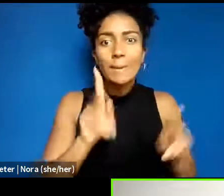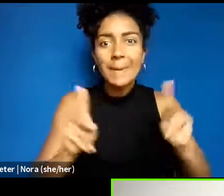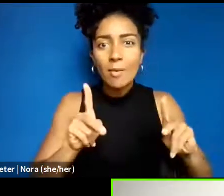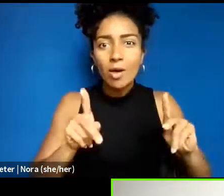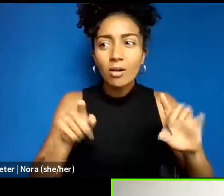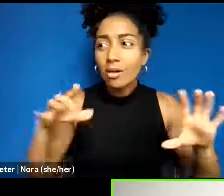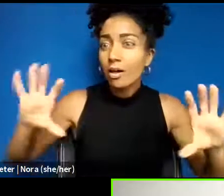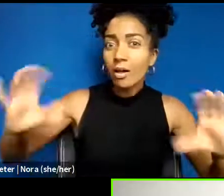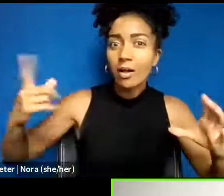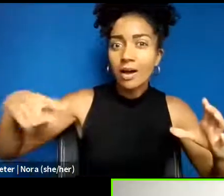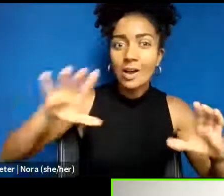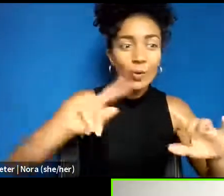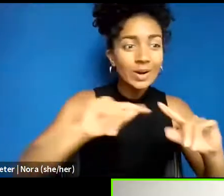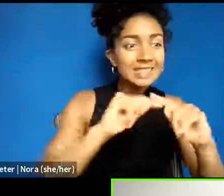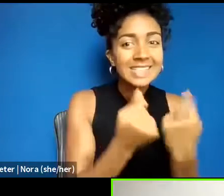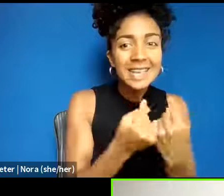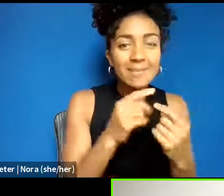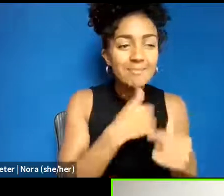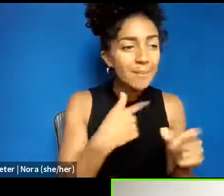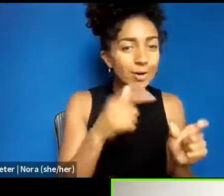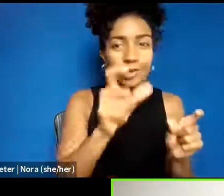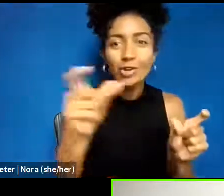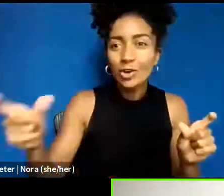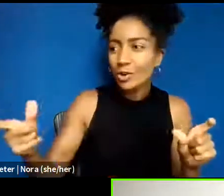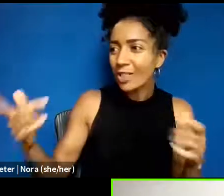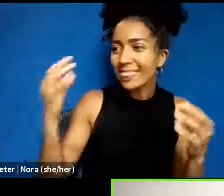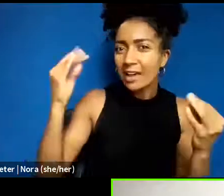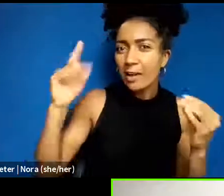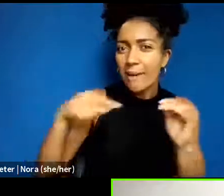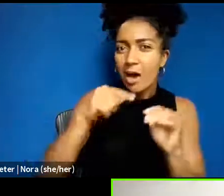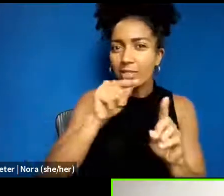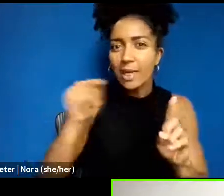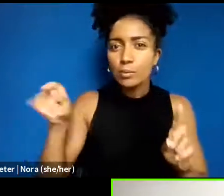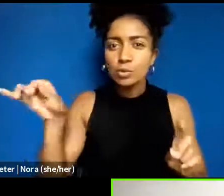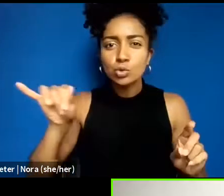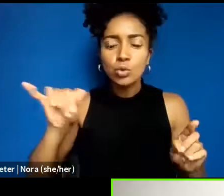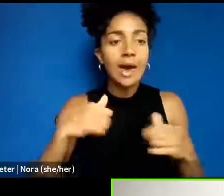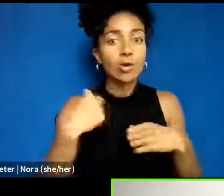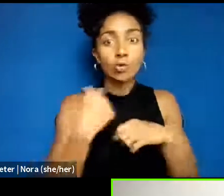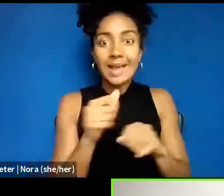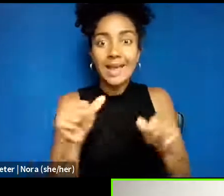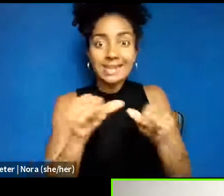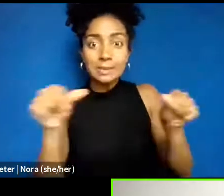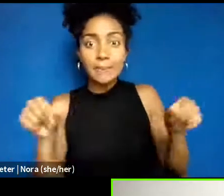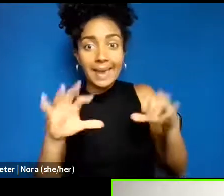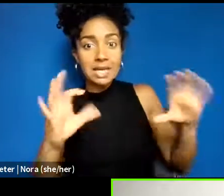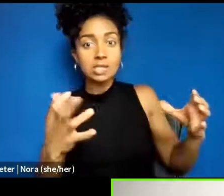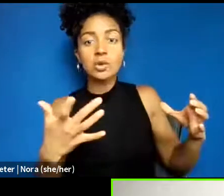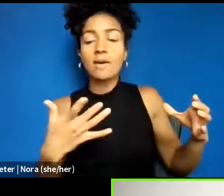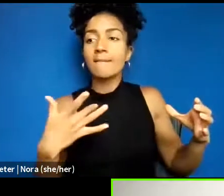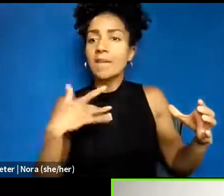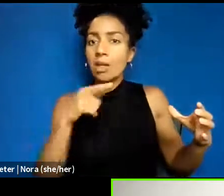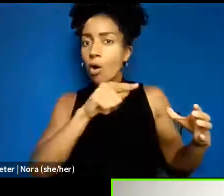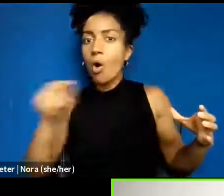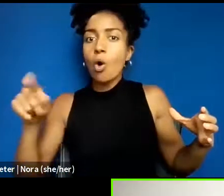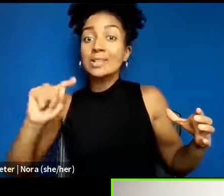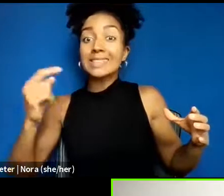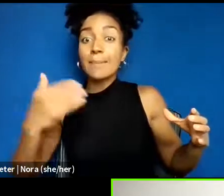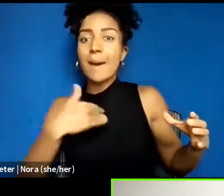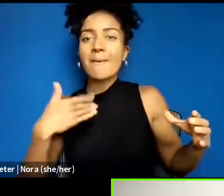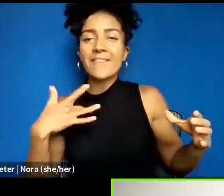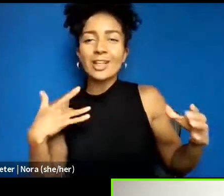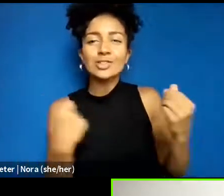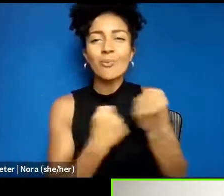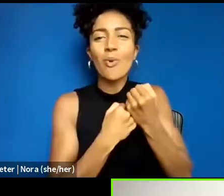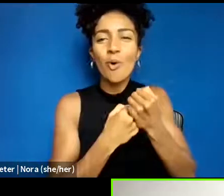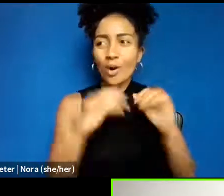team. And how are you creating a space where they know that they are supported so they can do their best work? So I say that in